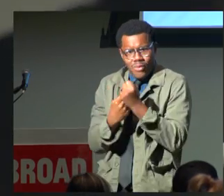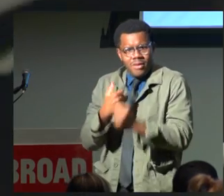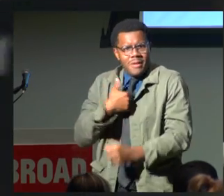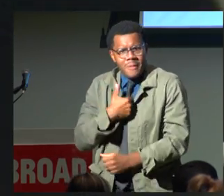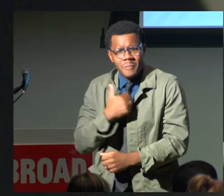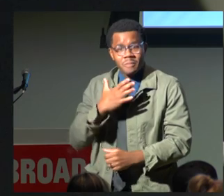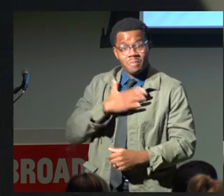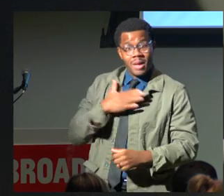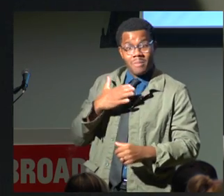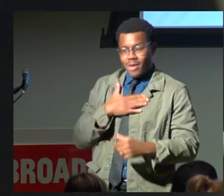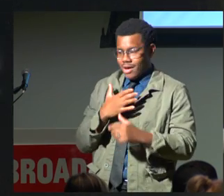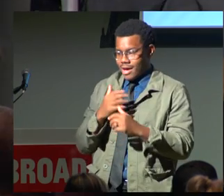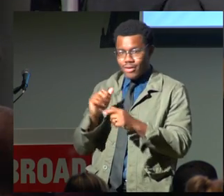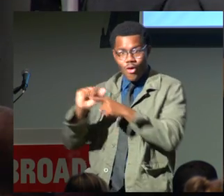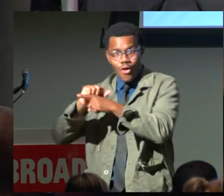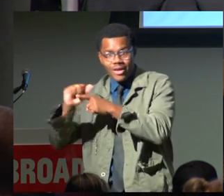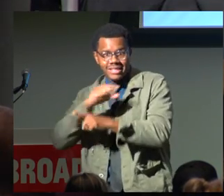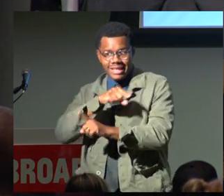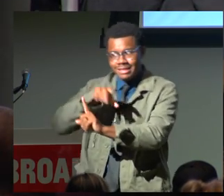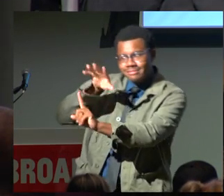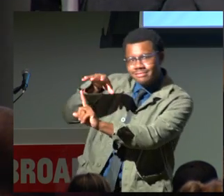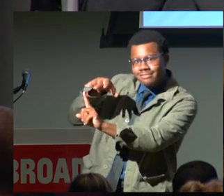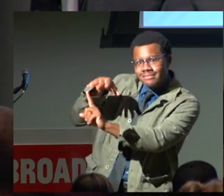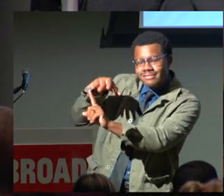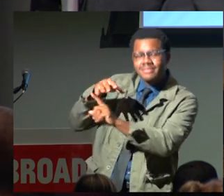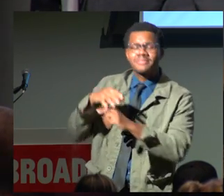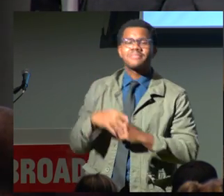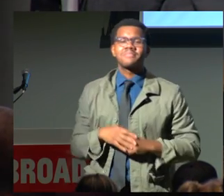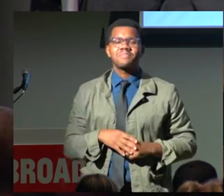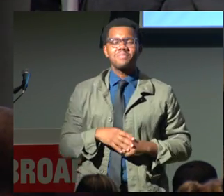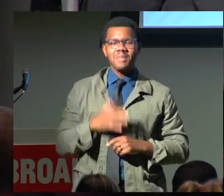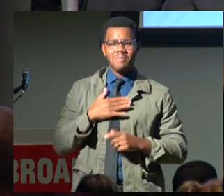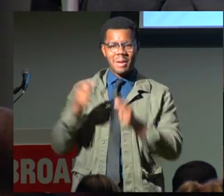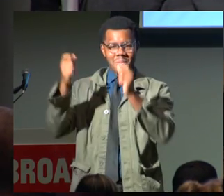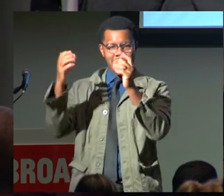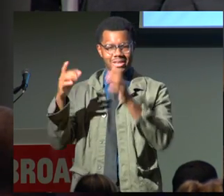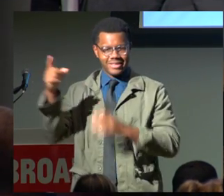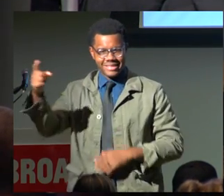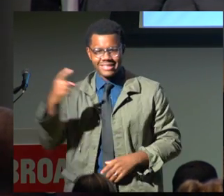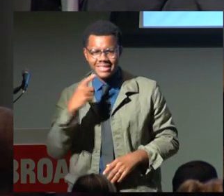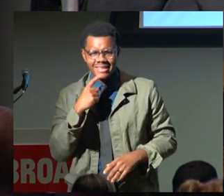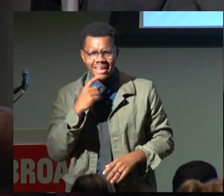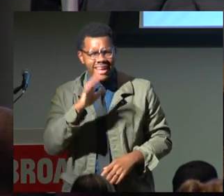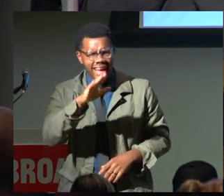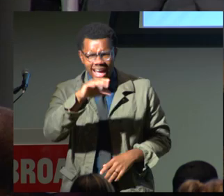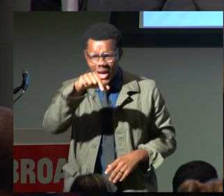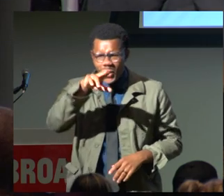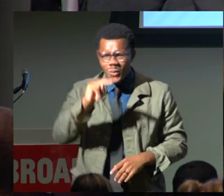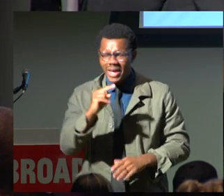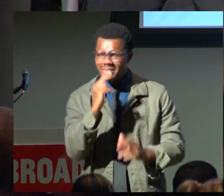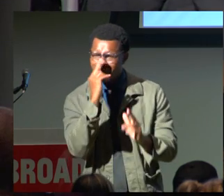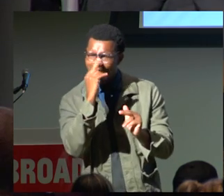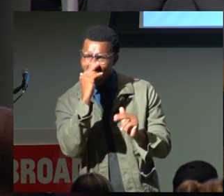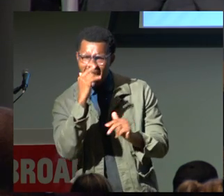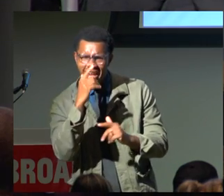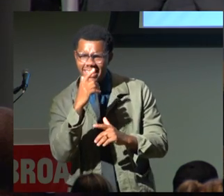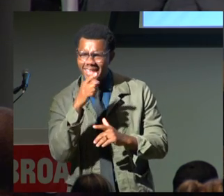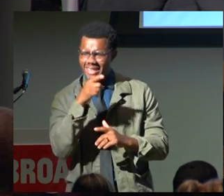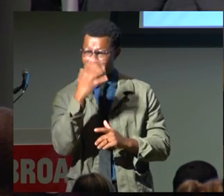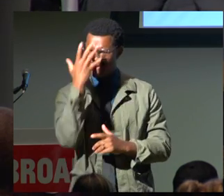here, Talitha, and she laughed the other day and said to me, God, Quinn was so funny on that tape. I can't even believe you kept a straight